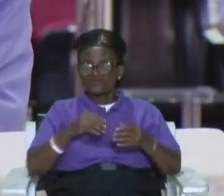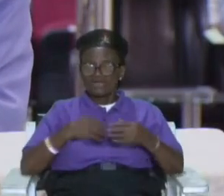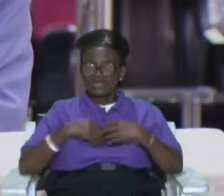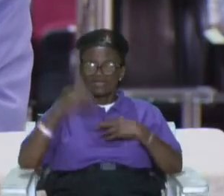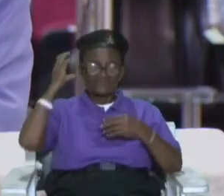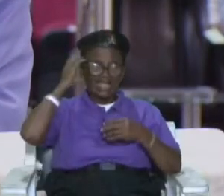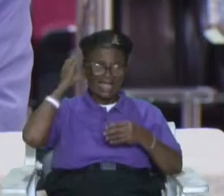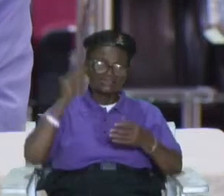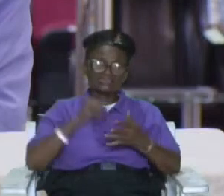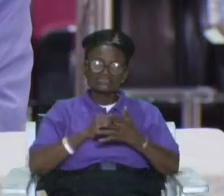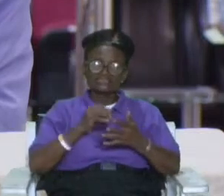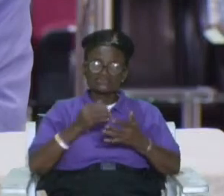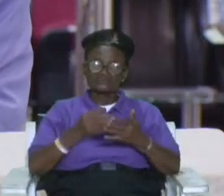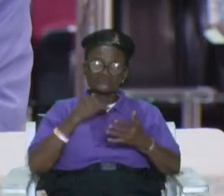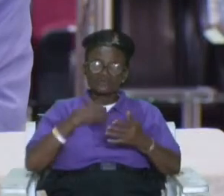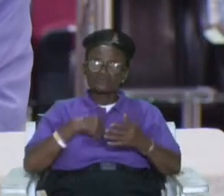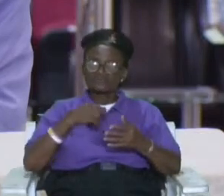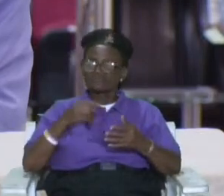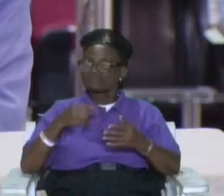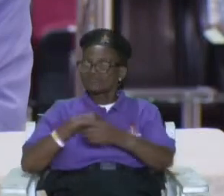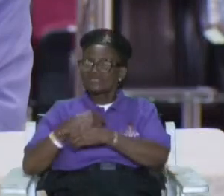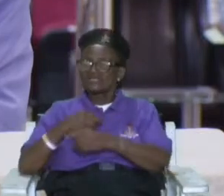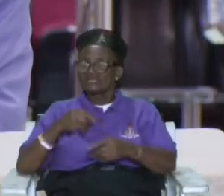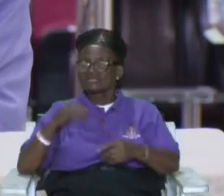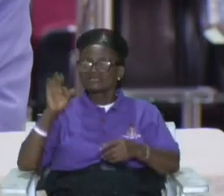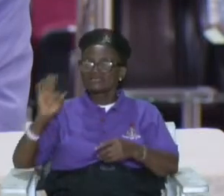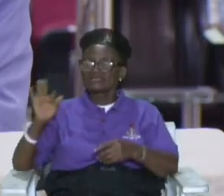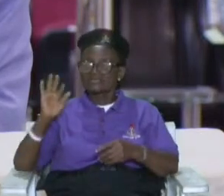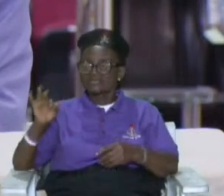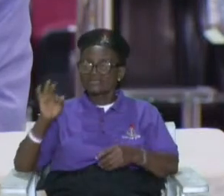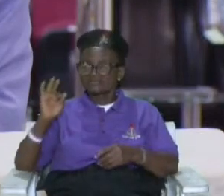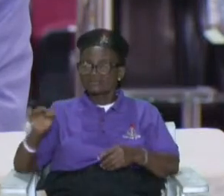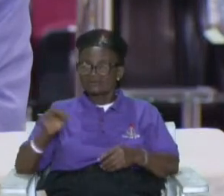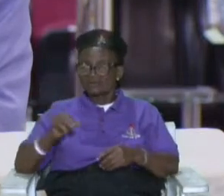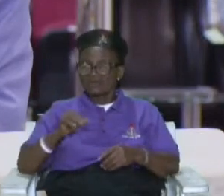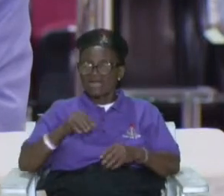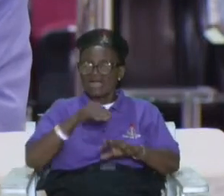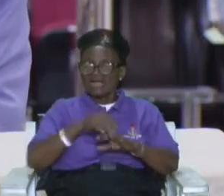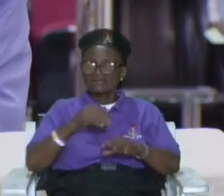I was a lecturer at the University of Lagos,